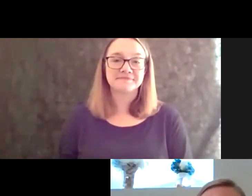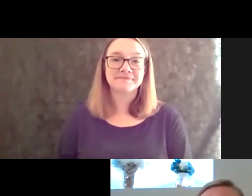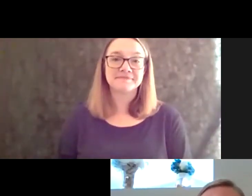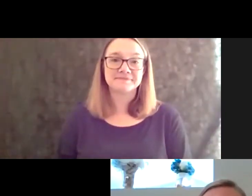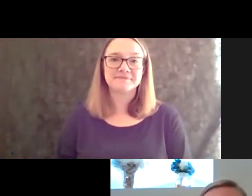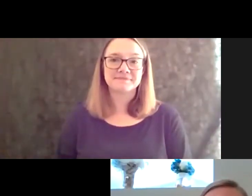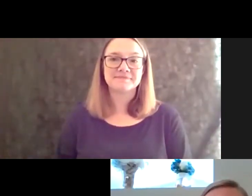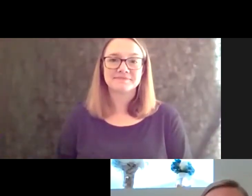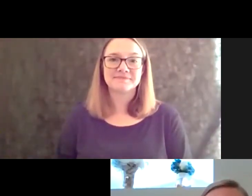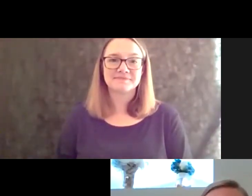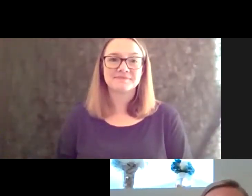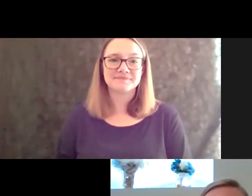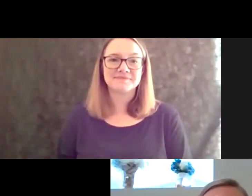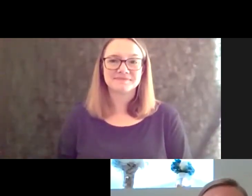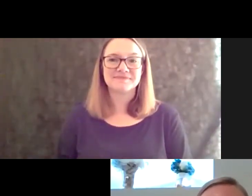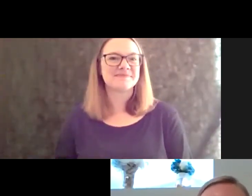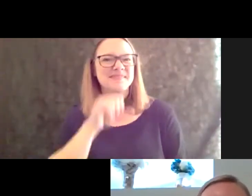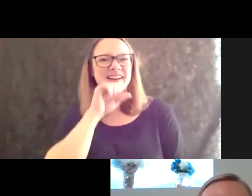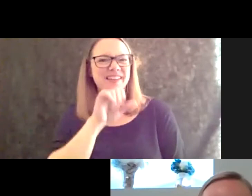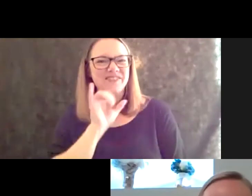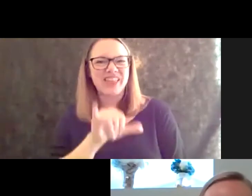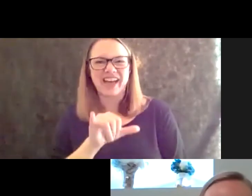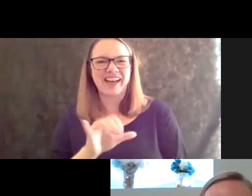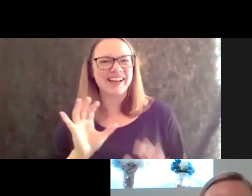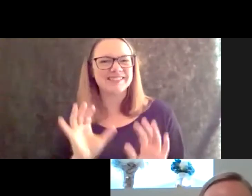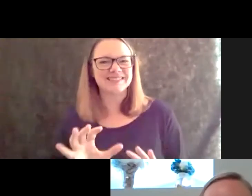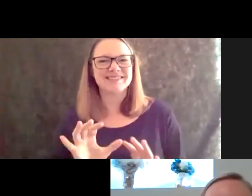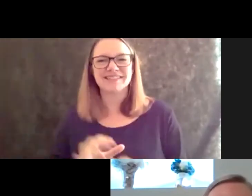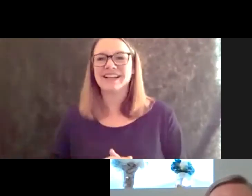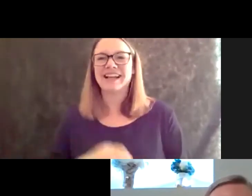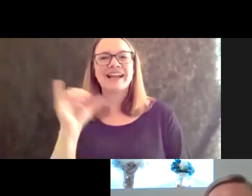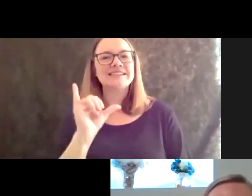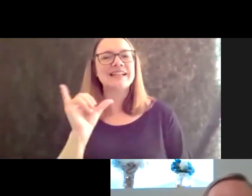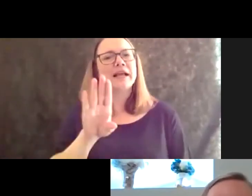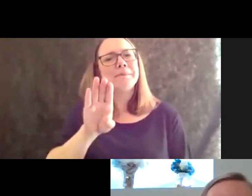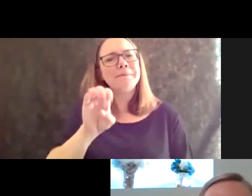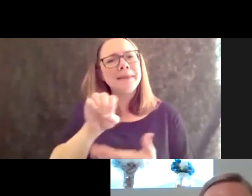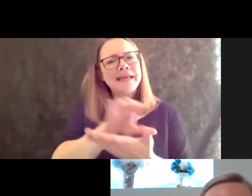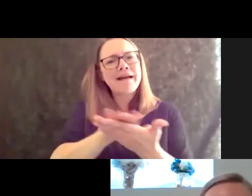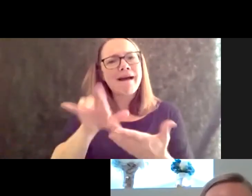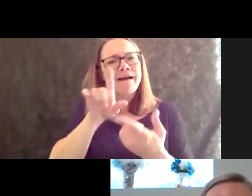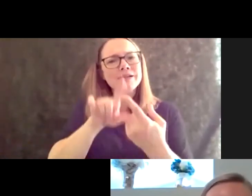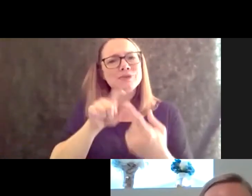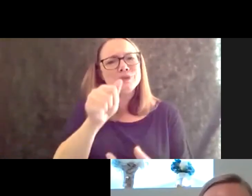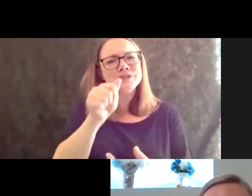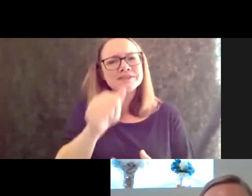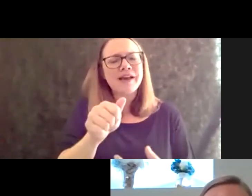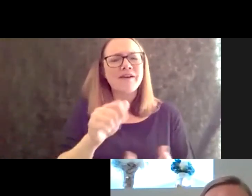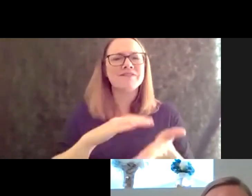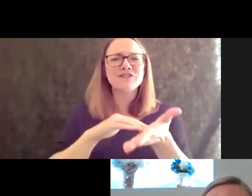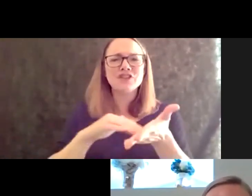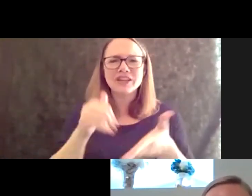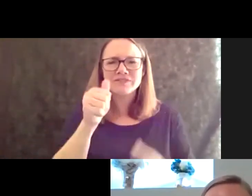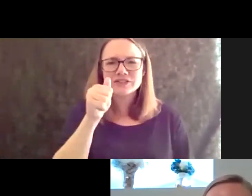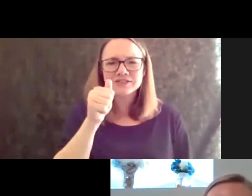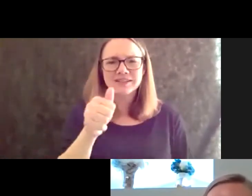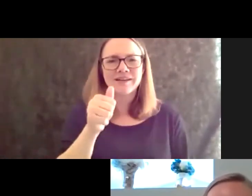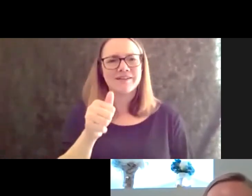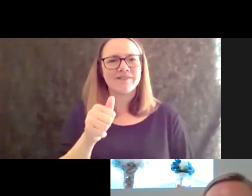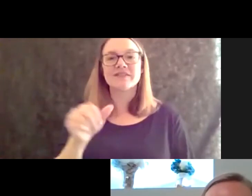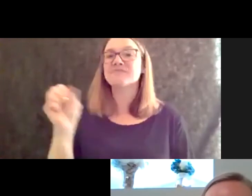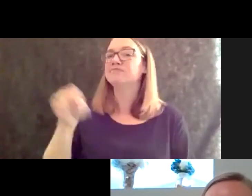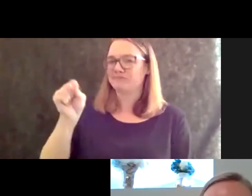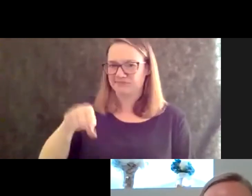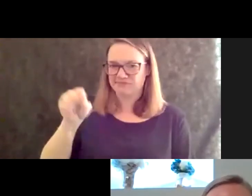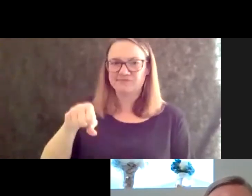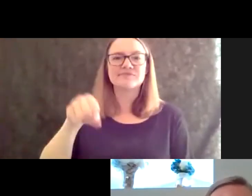So yeah, no matter how silly it is. I love that. It's kind of like a be kind to yourself, be forgiving, and yes, it's a